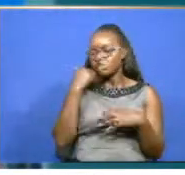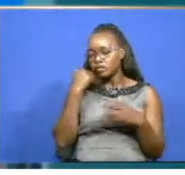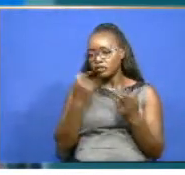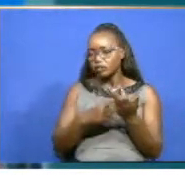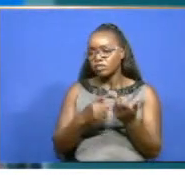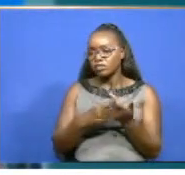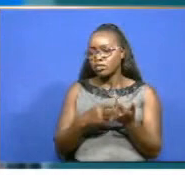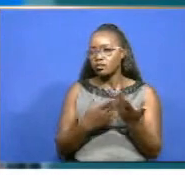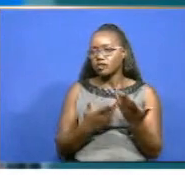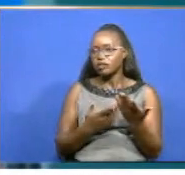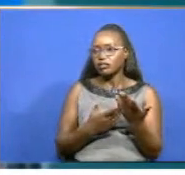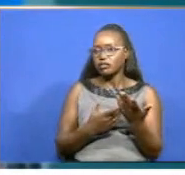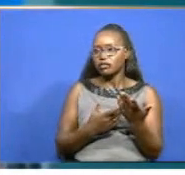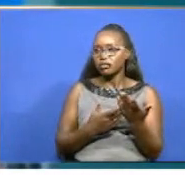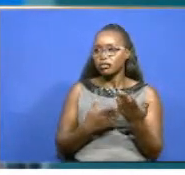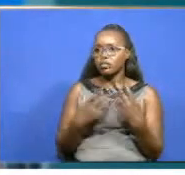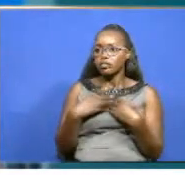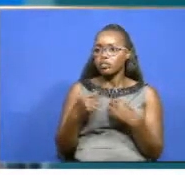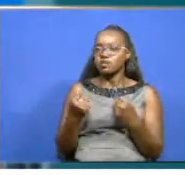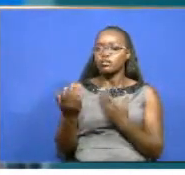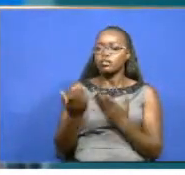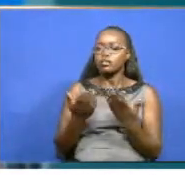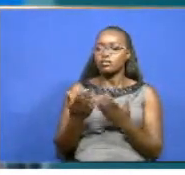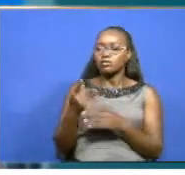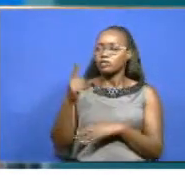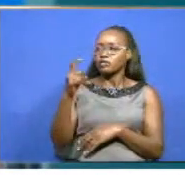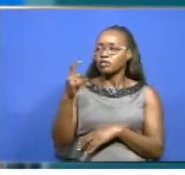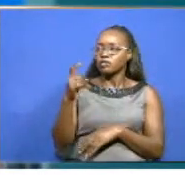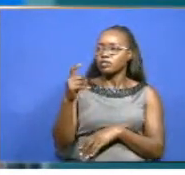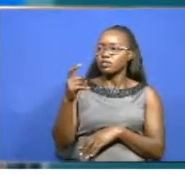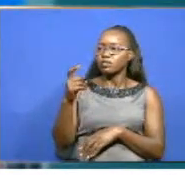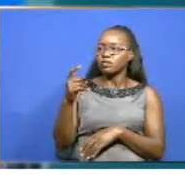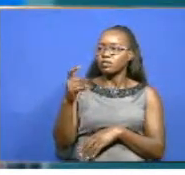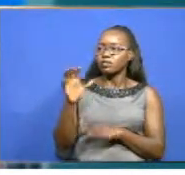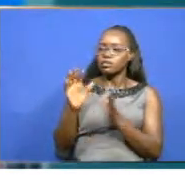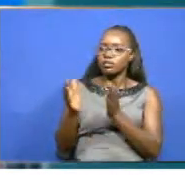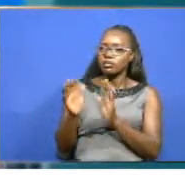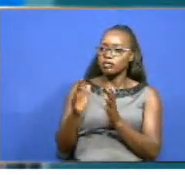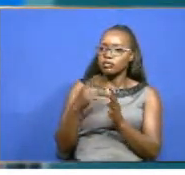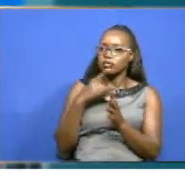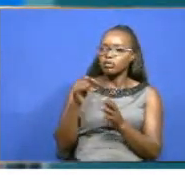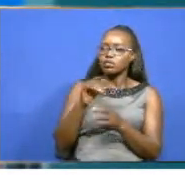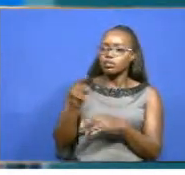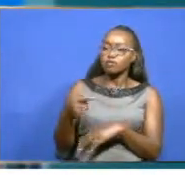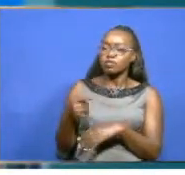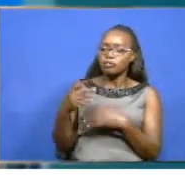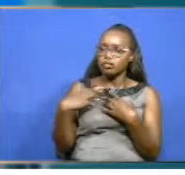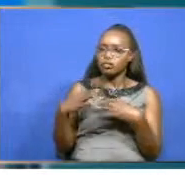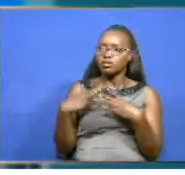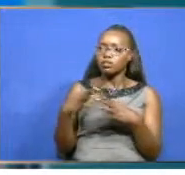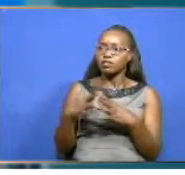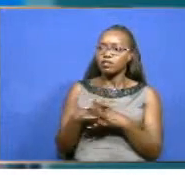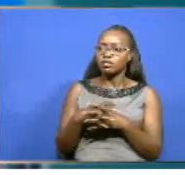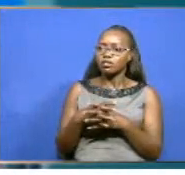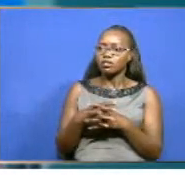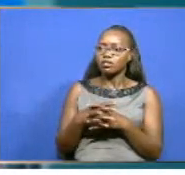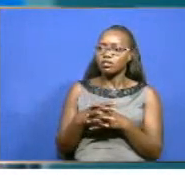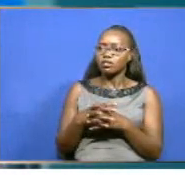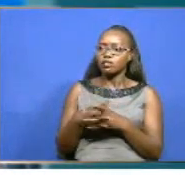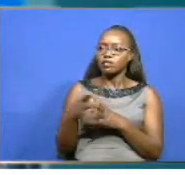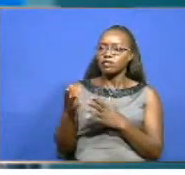this, health service X can handle almost, say 100,000 people. Service